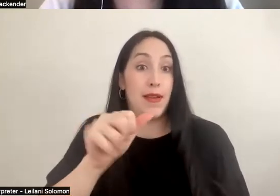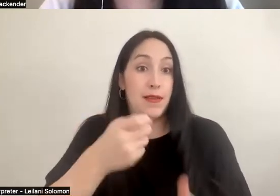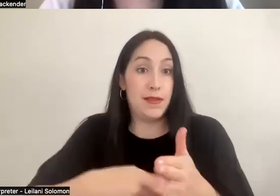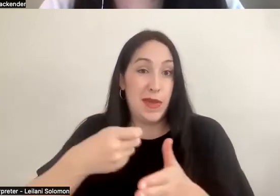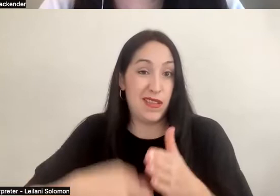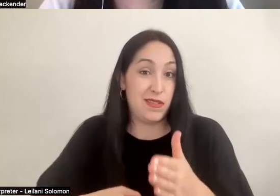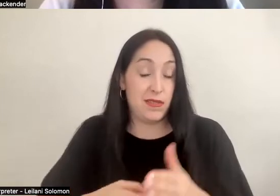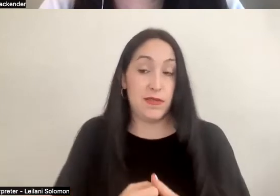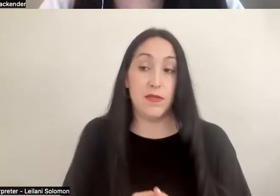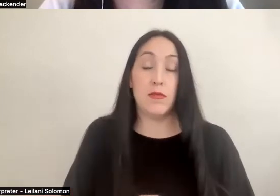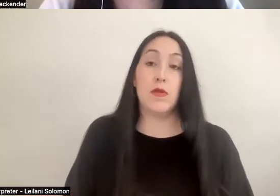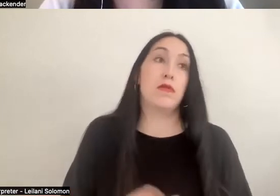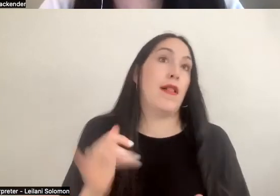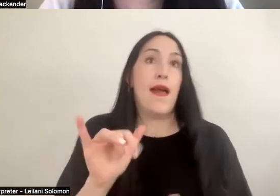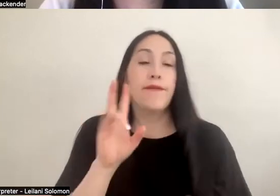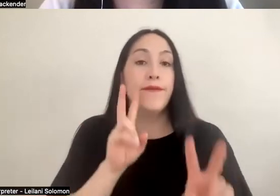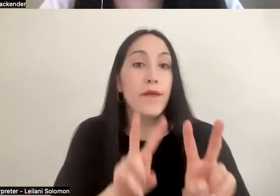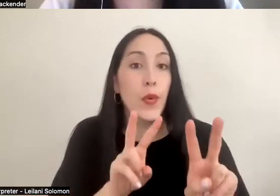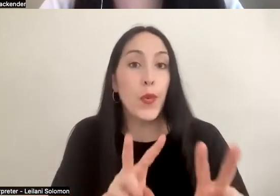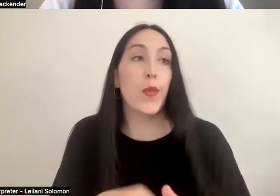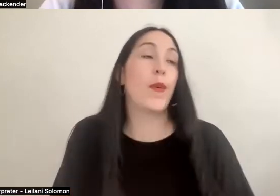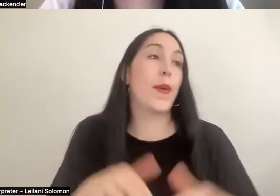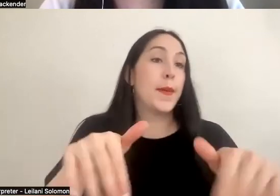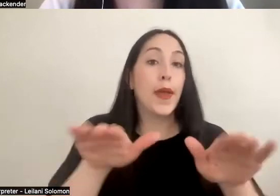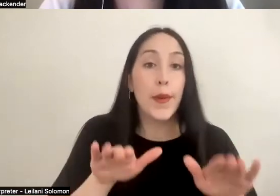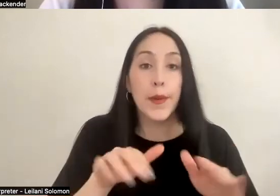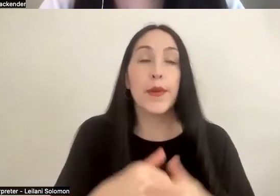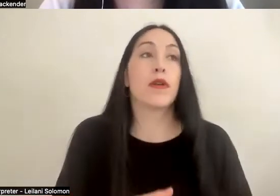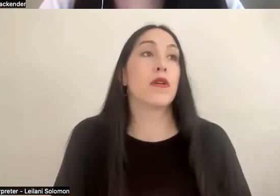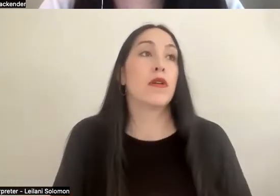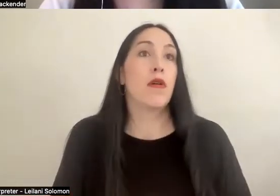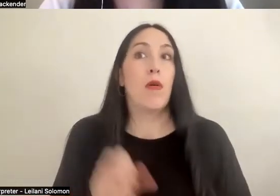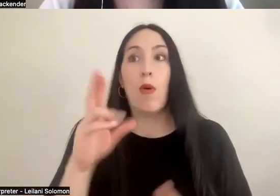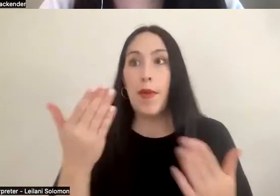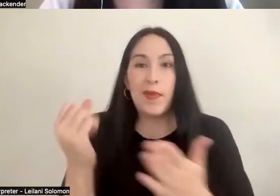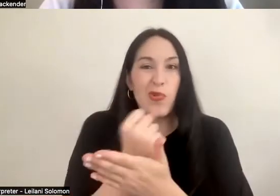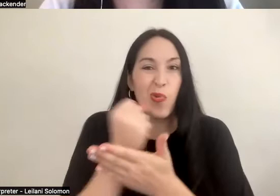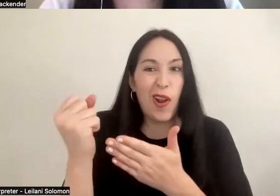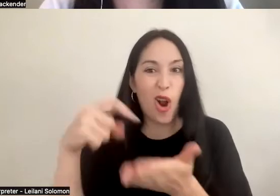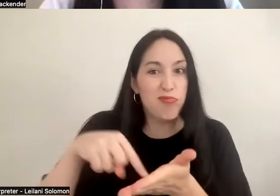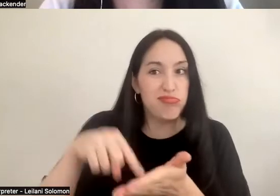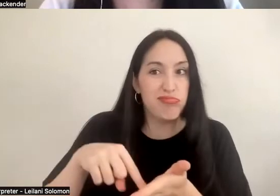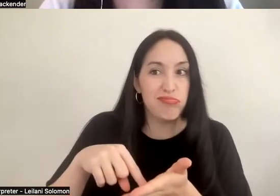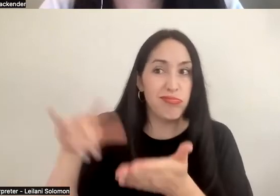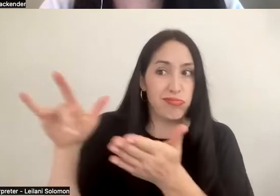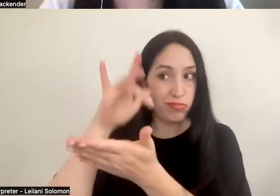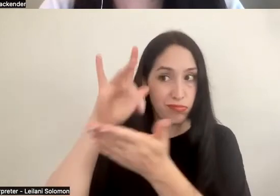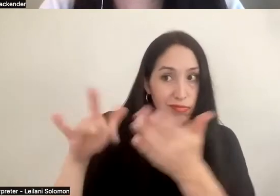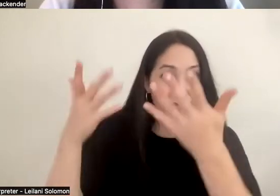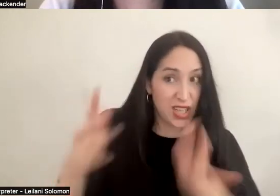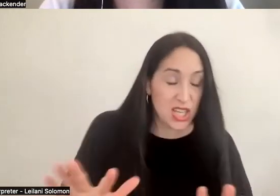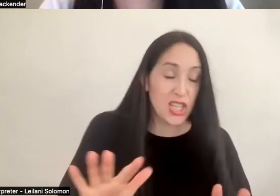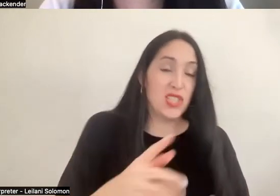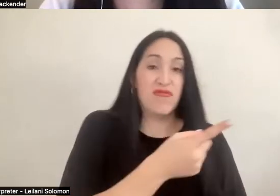so whether that be funeral, burial, they had, outstanding credit card bill, whatever that case may be,